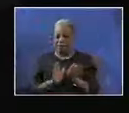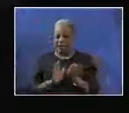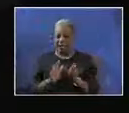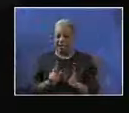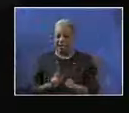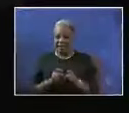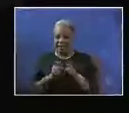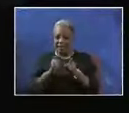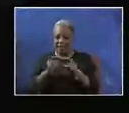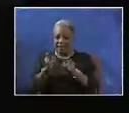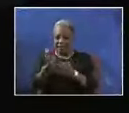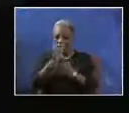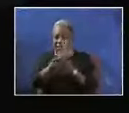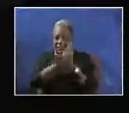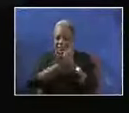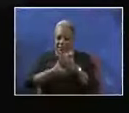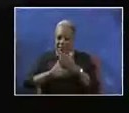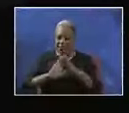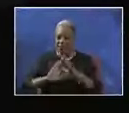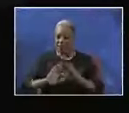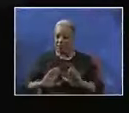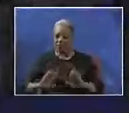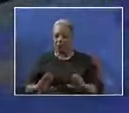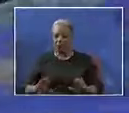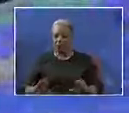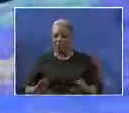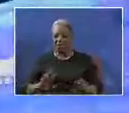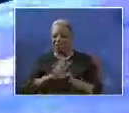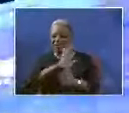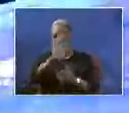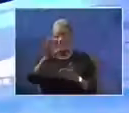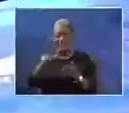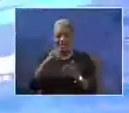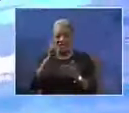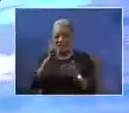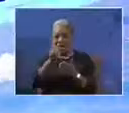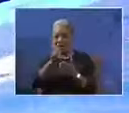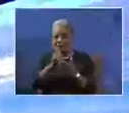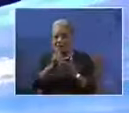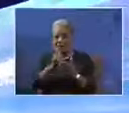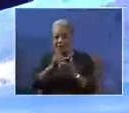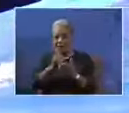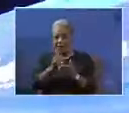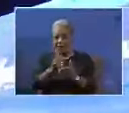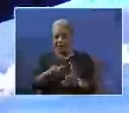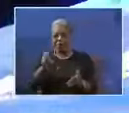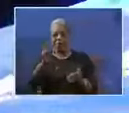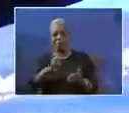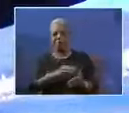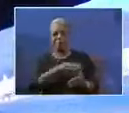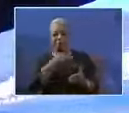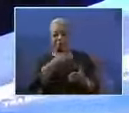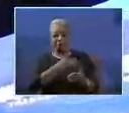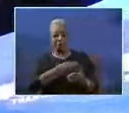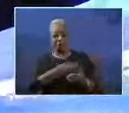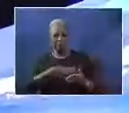name. Amen. God bless you. For me, great is